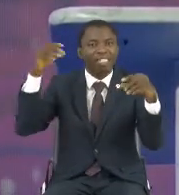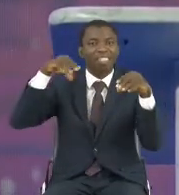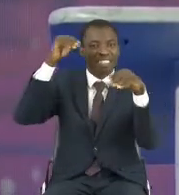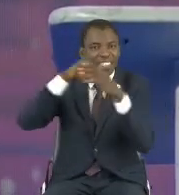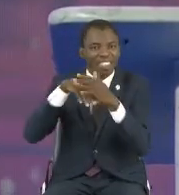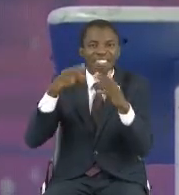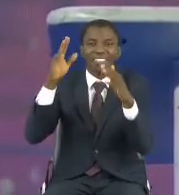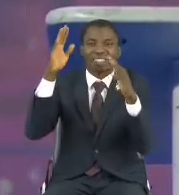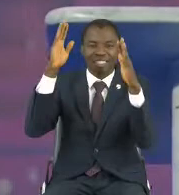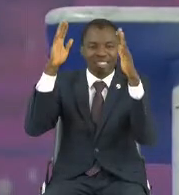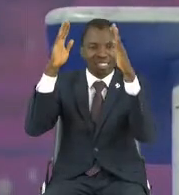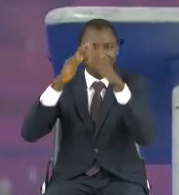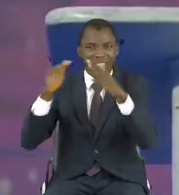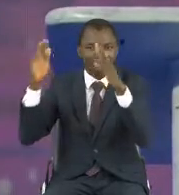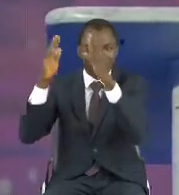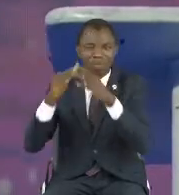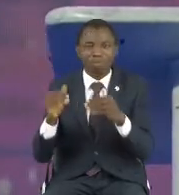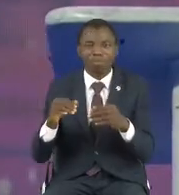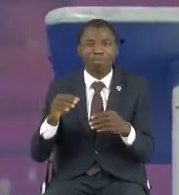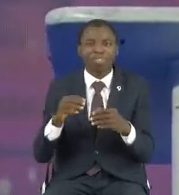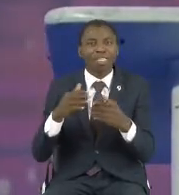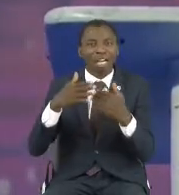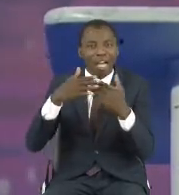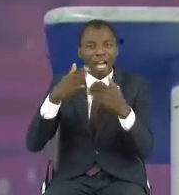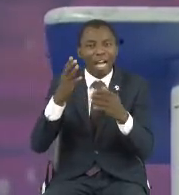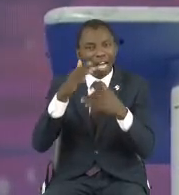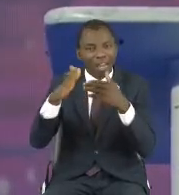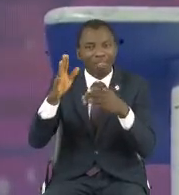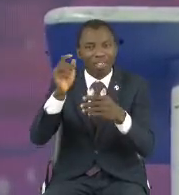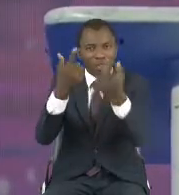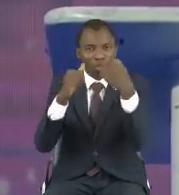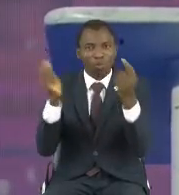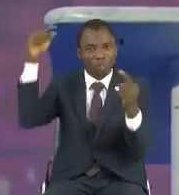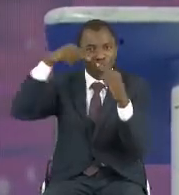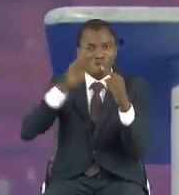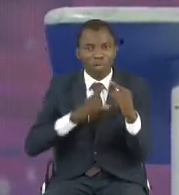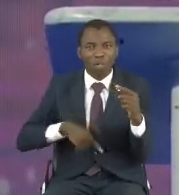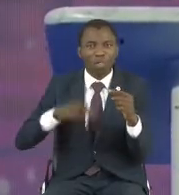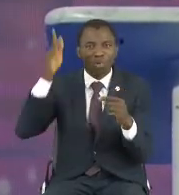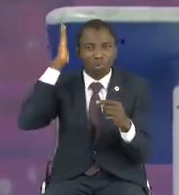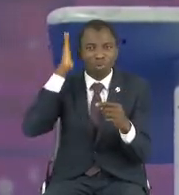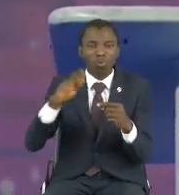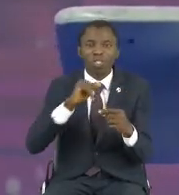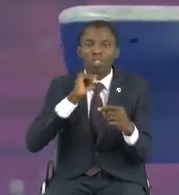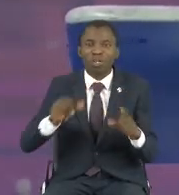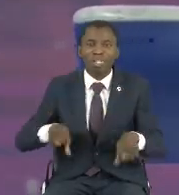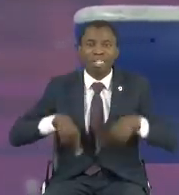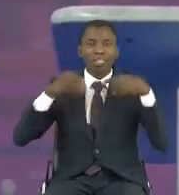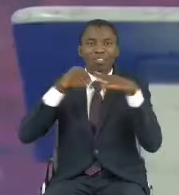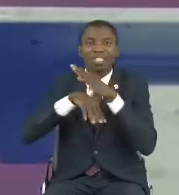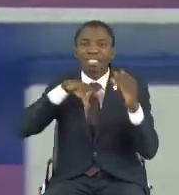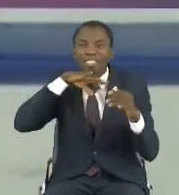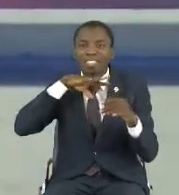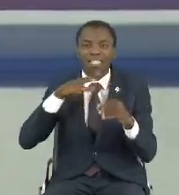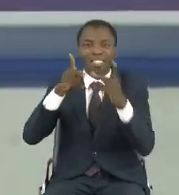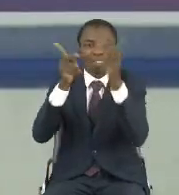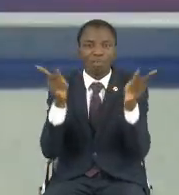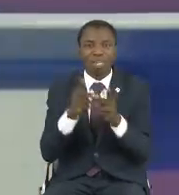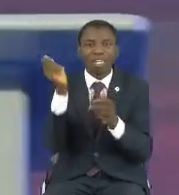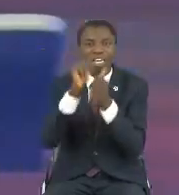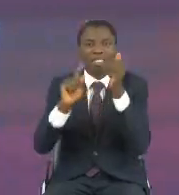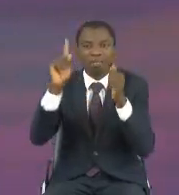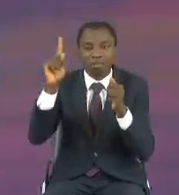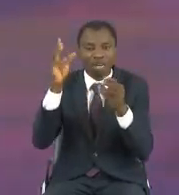the Lord, you will not live in the gutter anymore. You will not live in your vomit anymore. You will